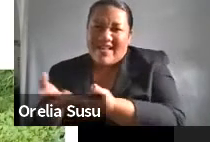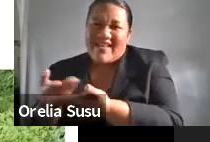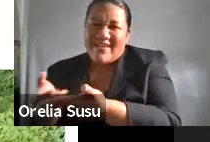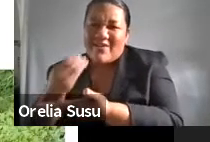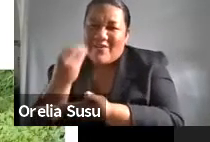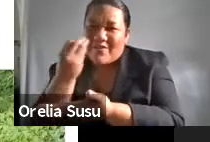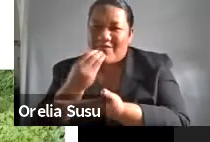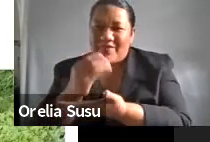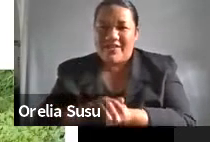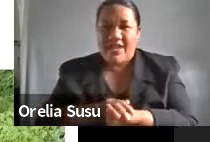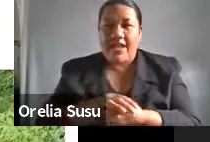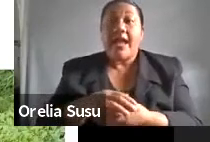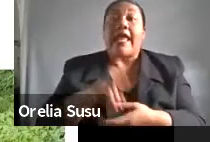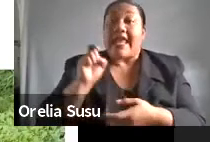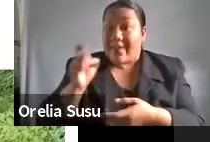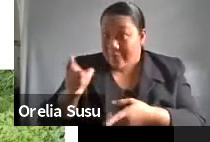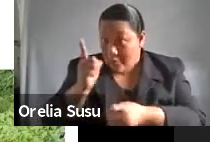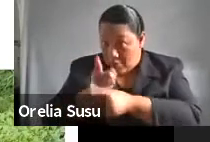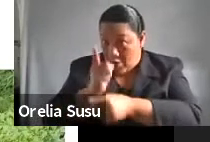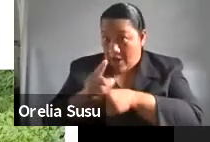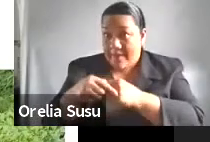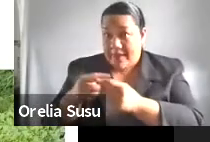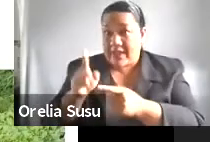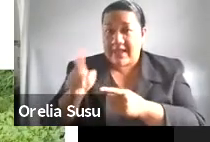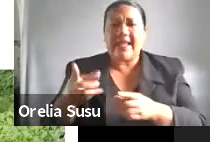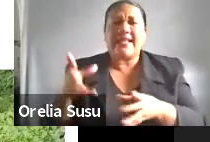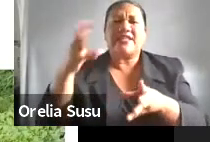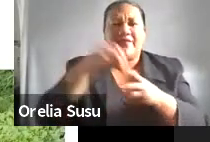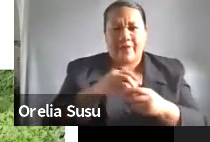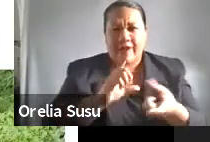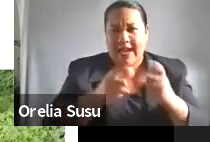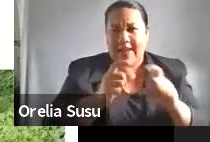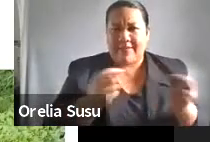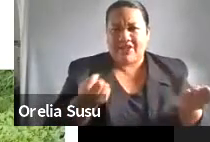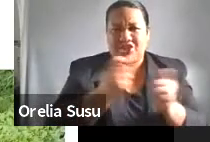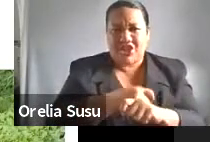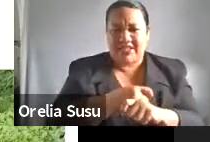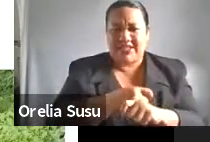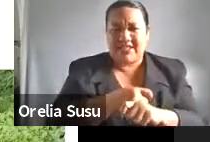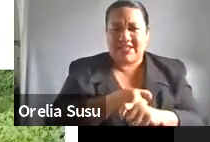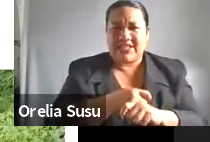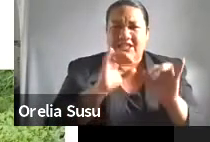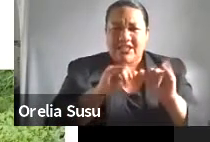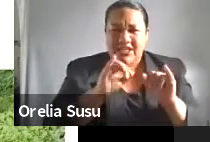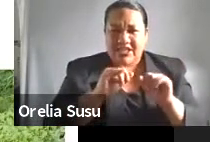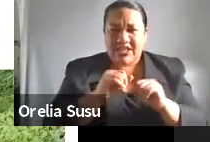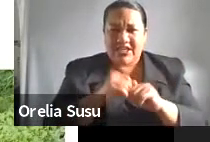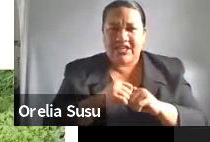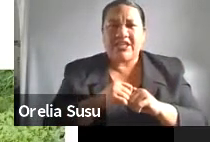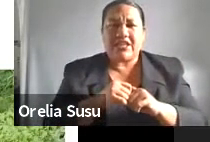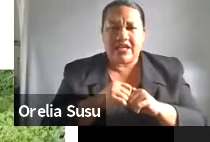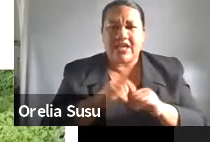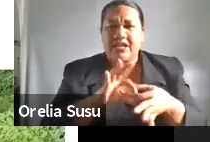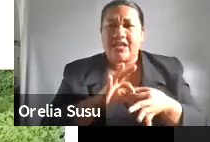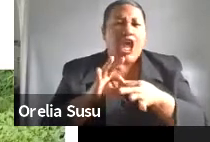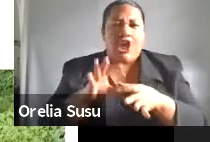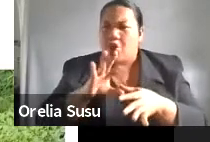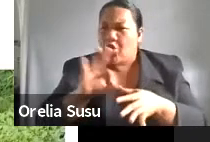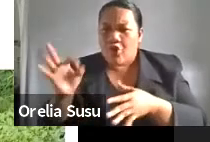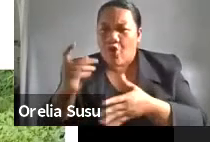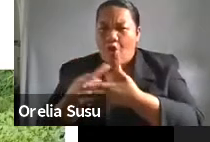this is also climate change issue. This is not just about NDC and all about all this other health and stuff, but we need to